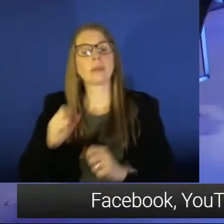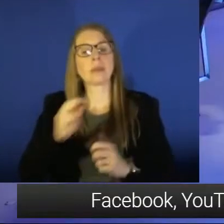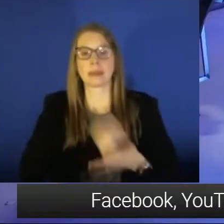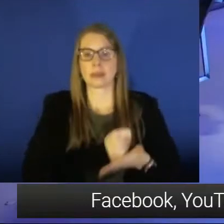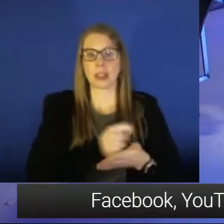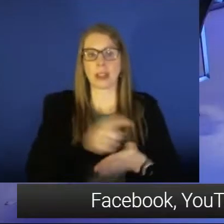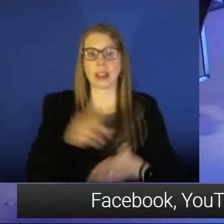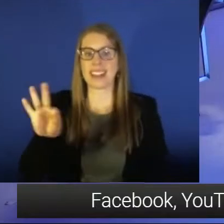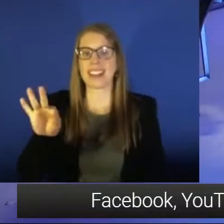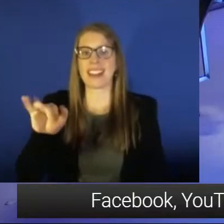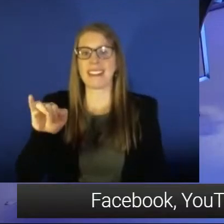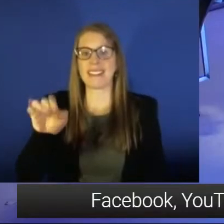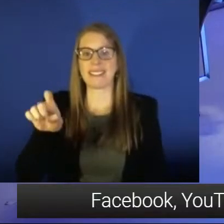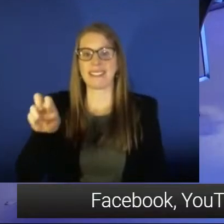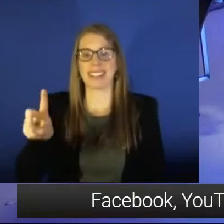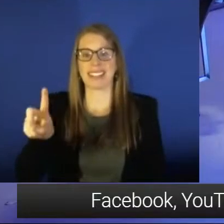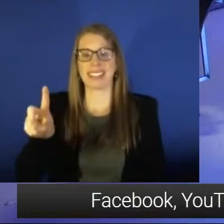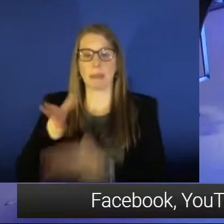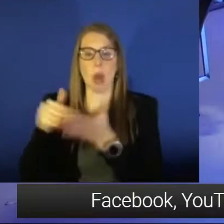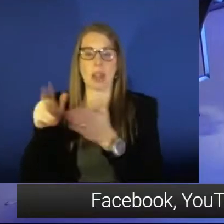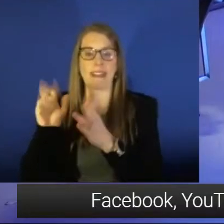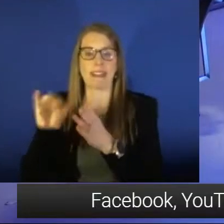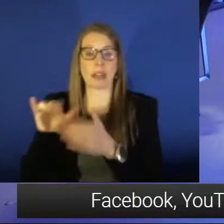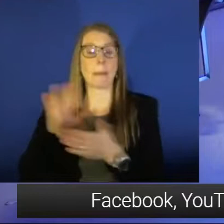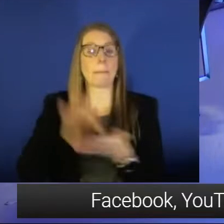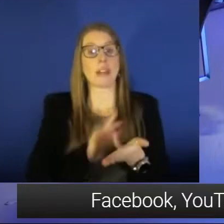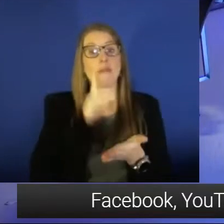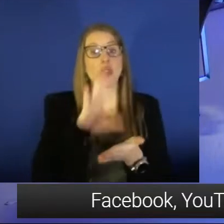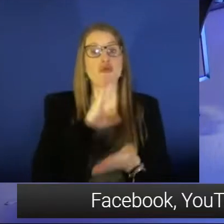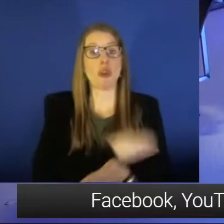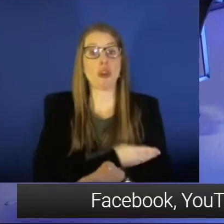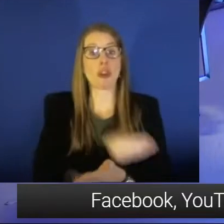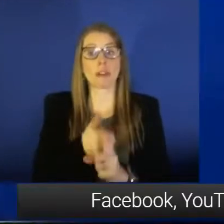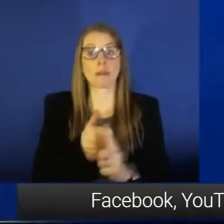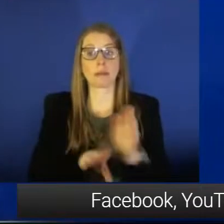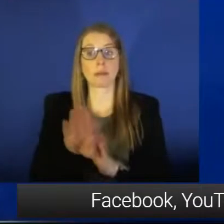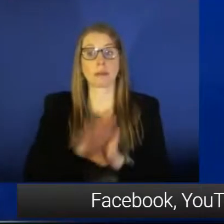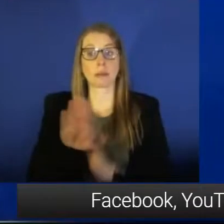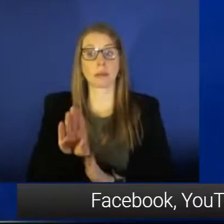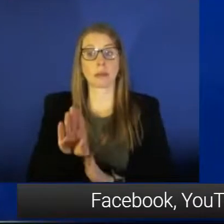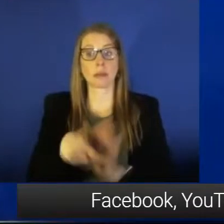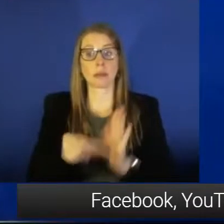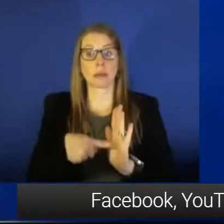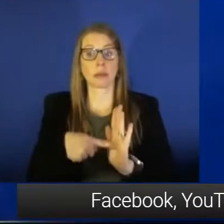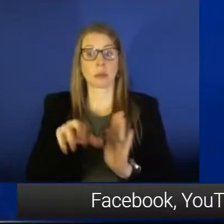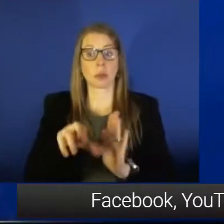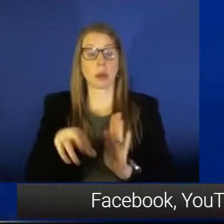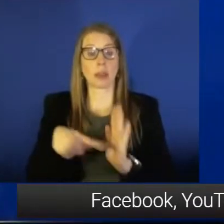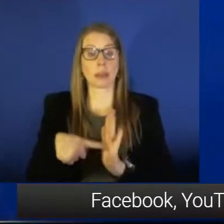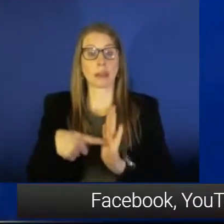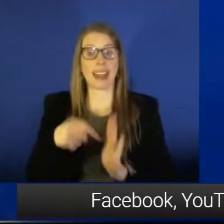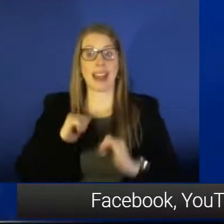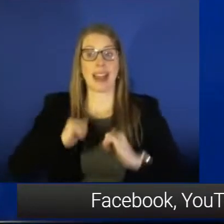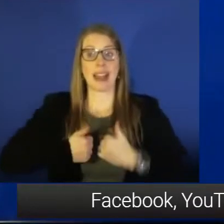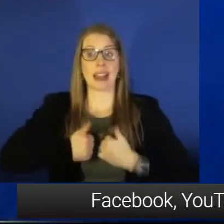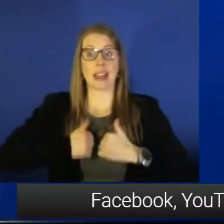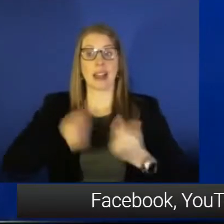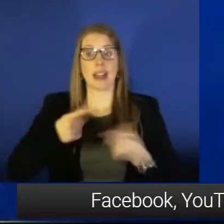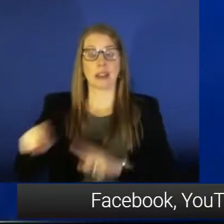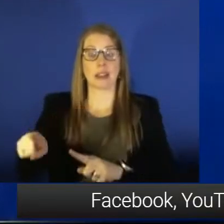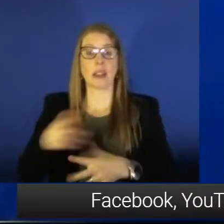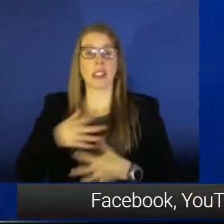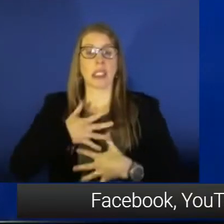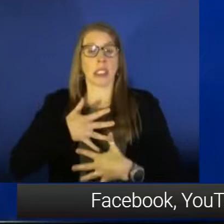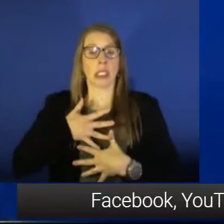So there are drugs, and for your daughter, if she develops signs or symptoms of asthma, then normally what happens is you start having shortness of breath. You may just have